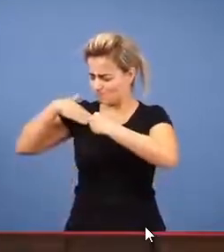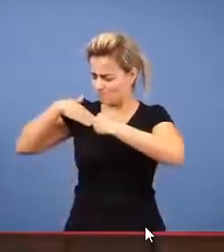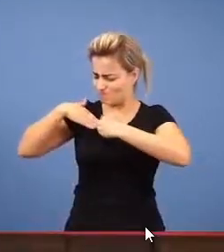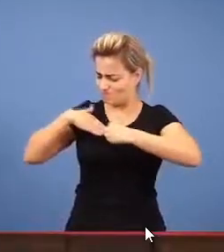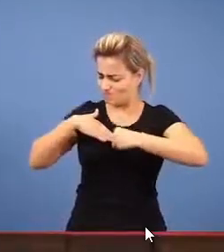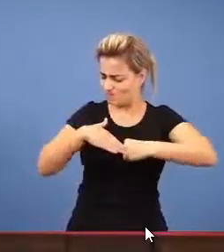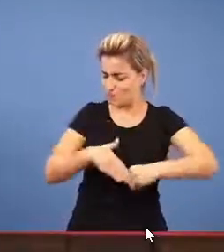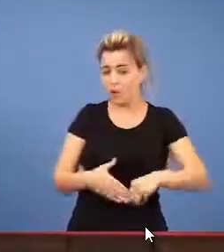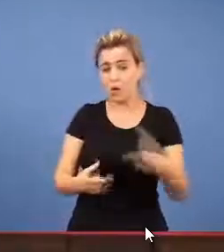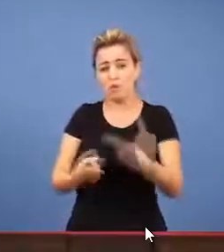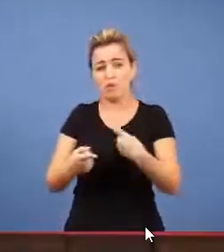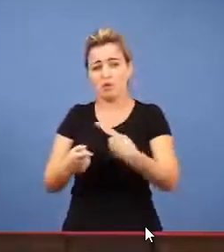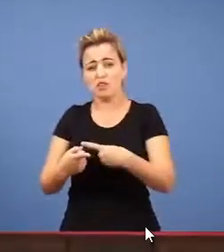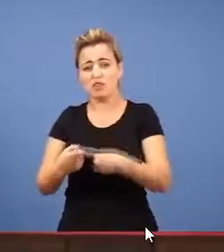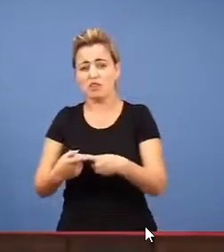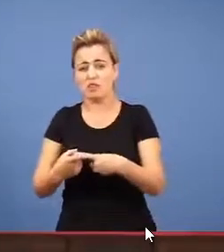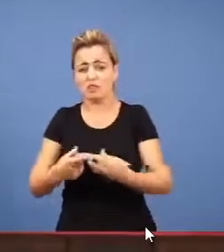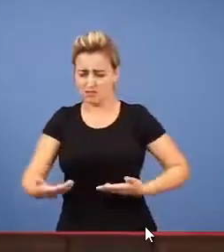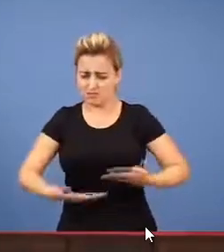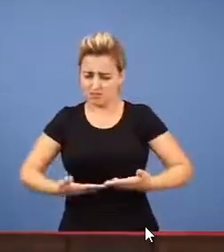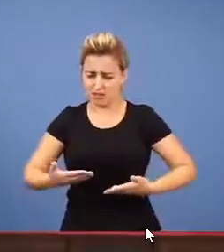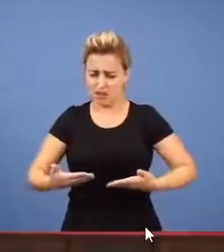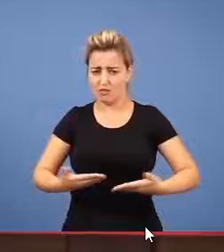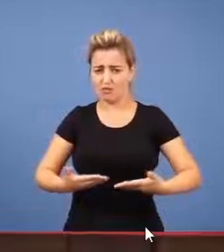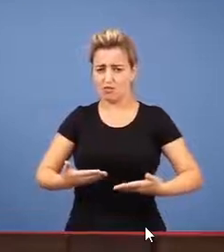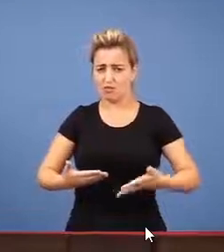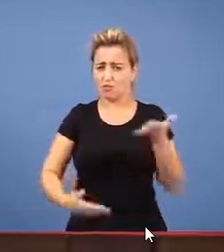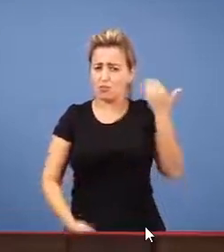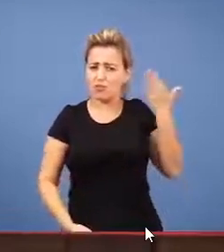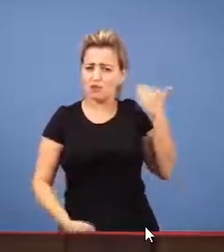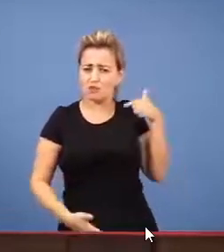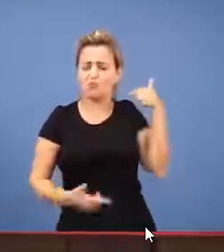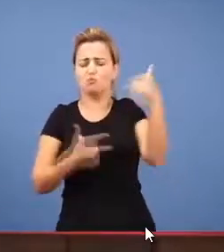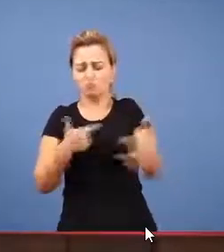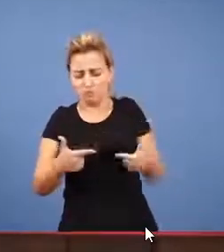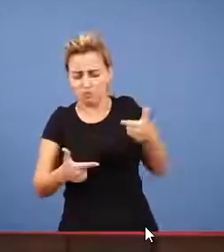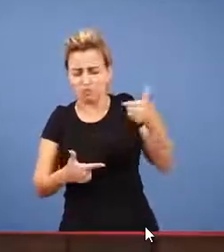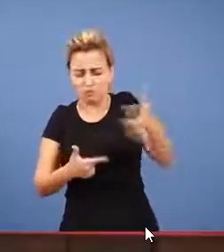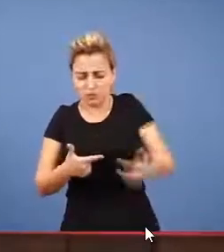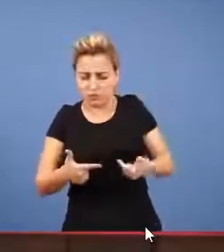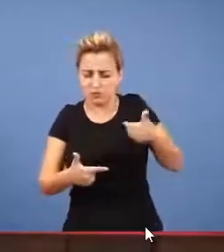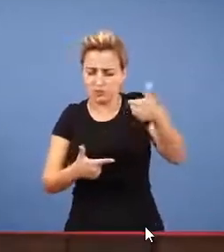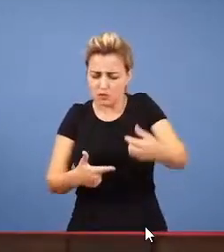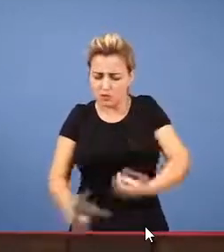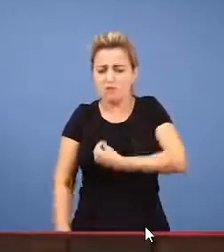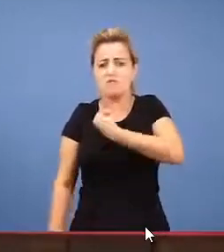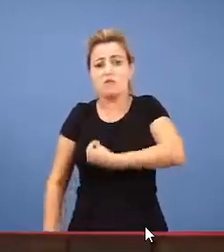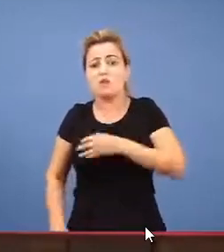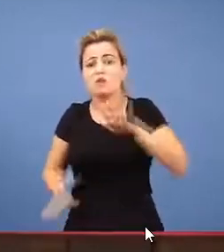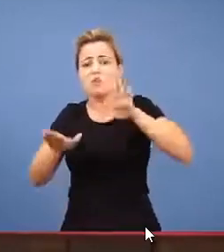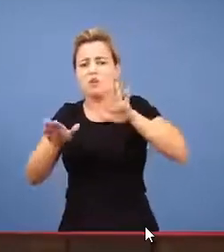It's not worth it. Whoever fought for us, those who defended us,